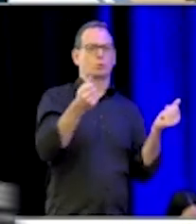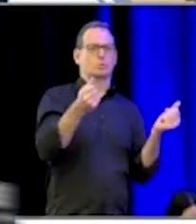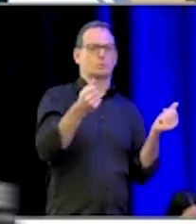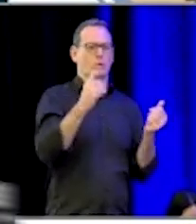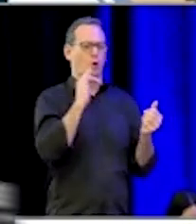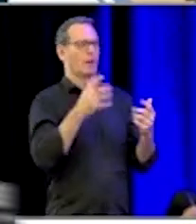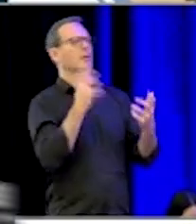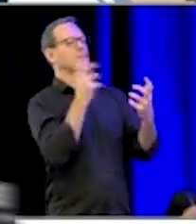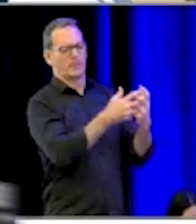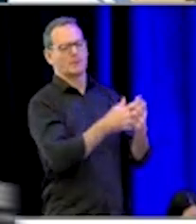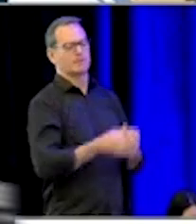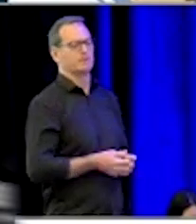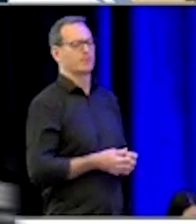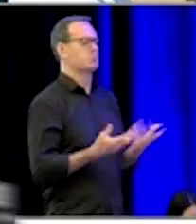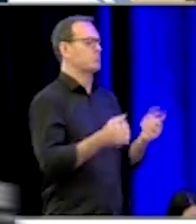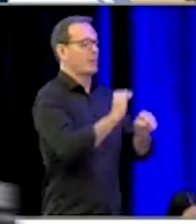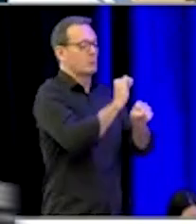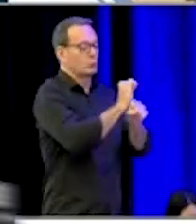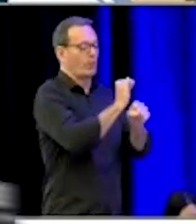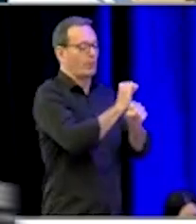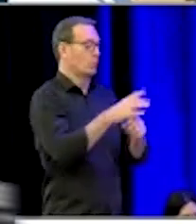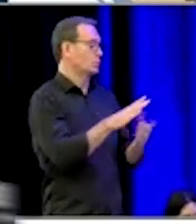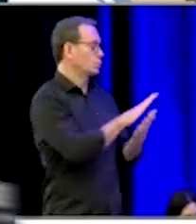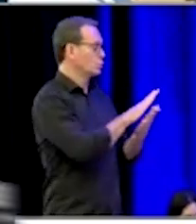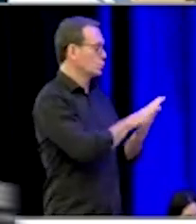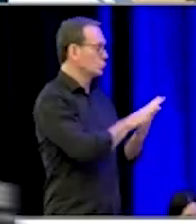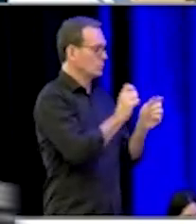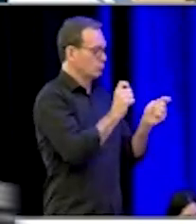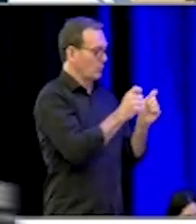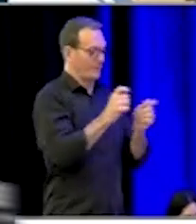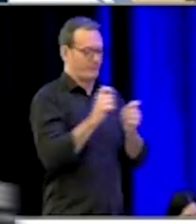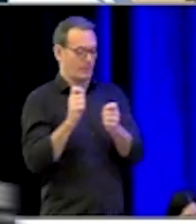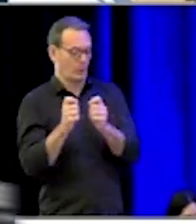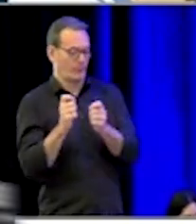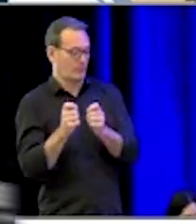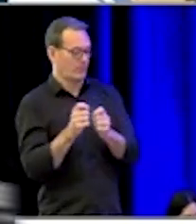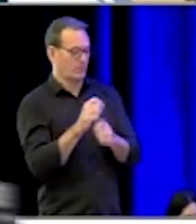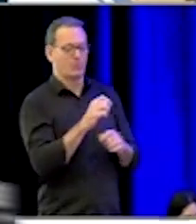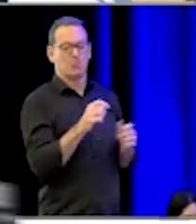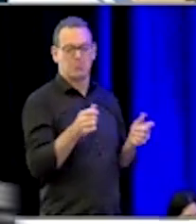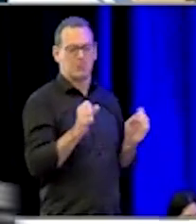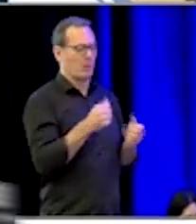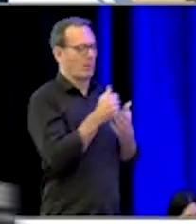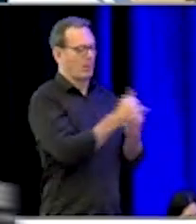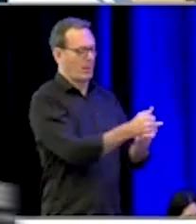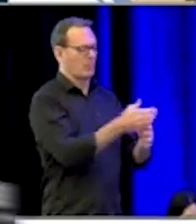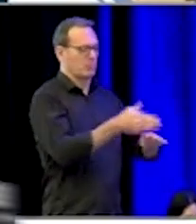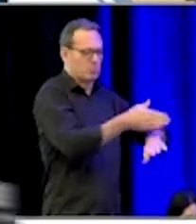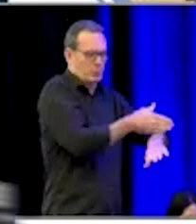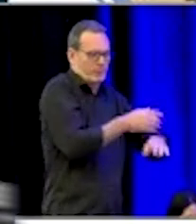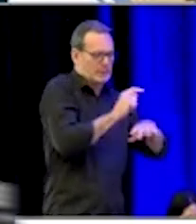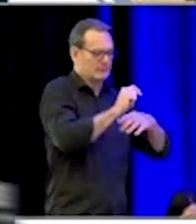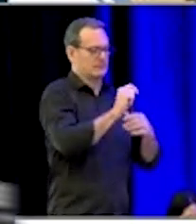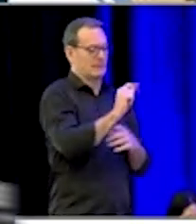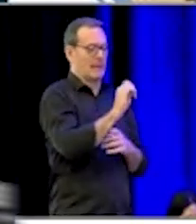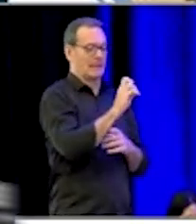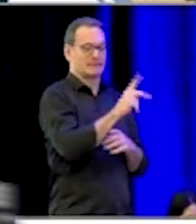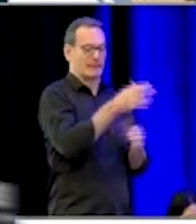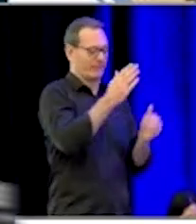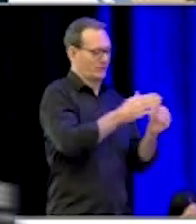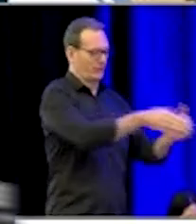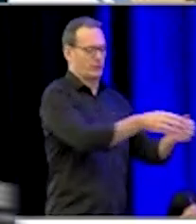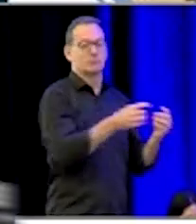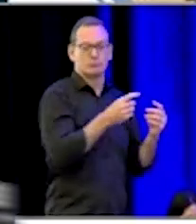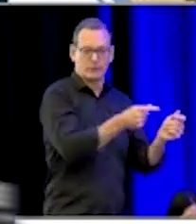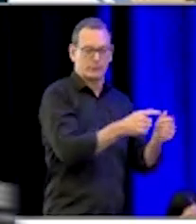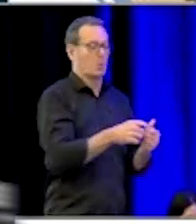Job or school modifications or tools or resources to better complete their tasks may occur. Allowing more